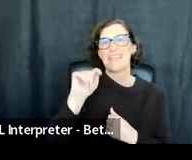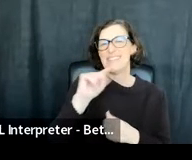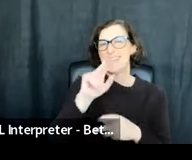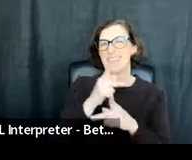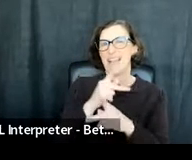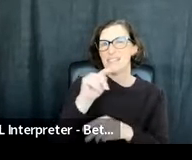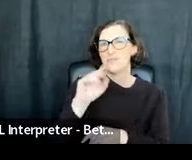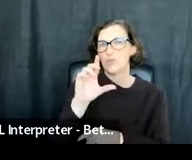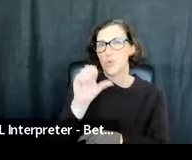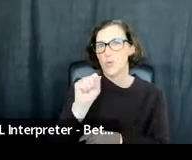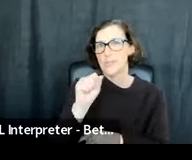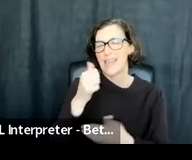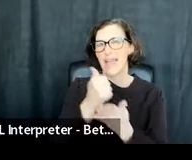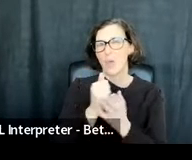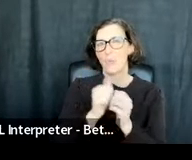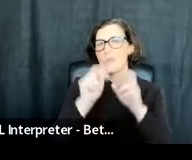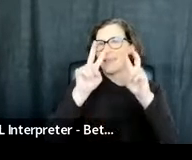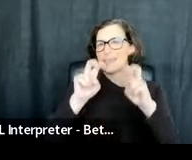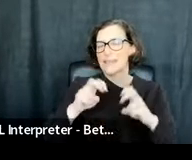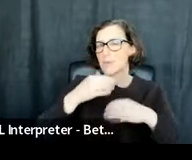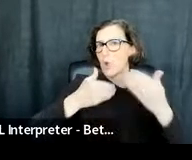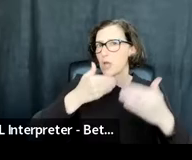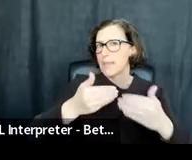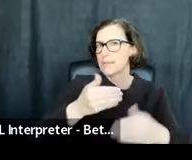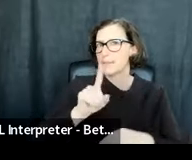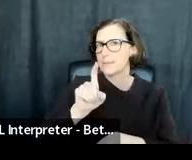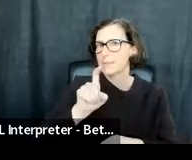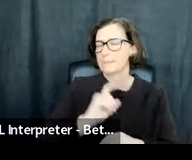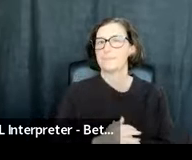tools helpful in the assessment process?